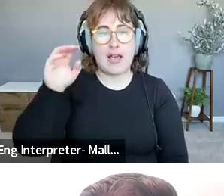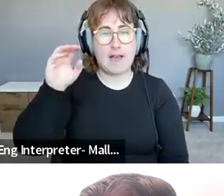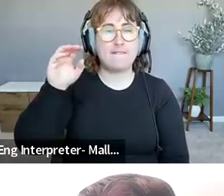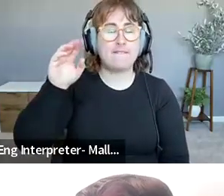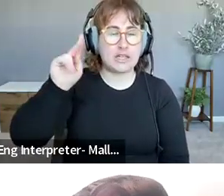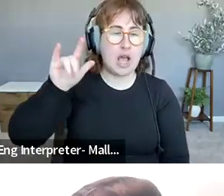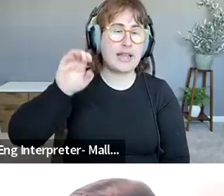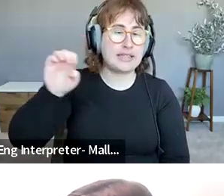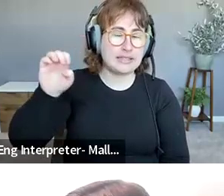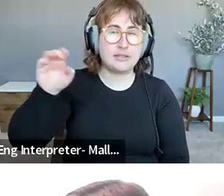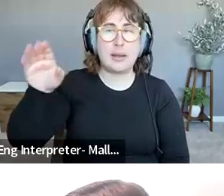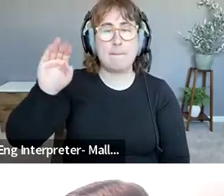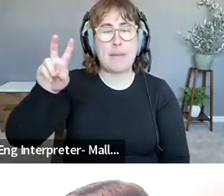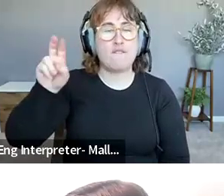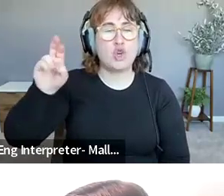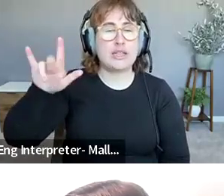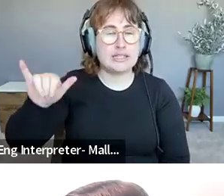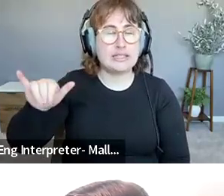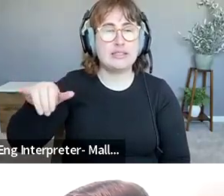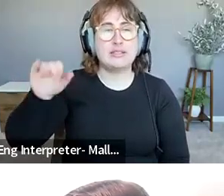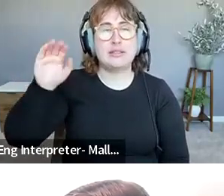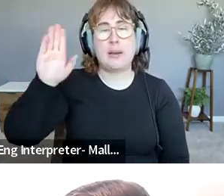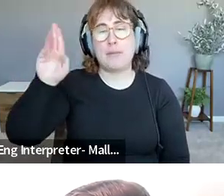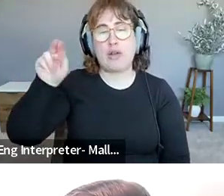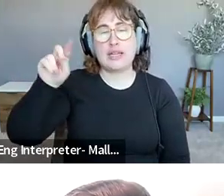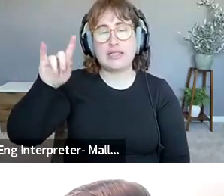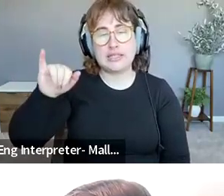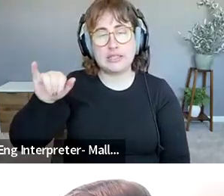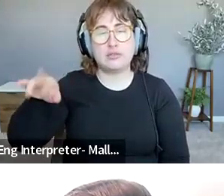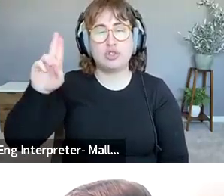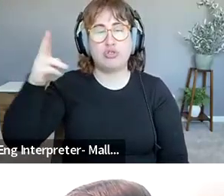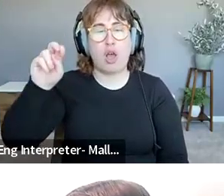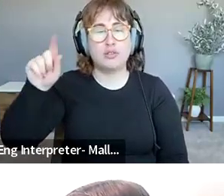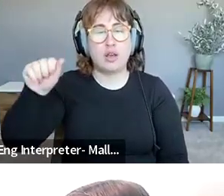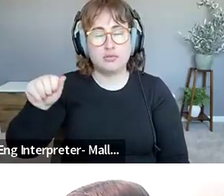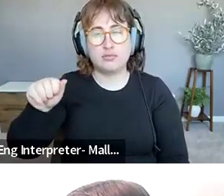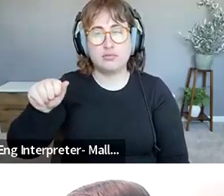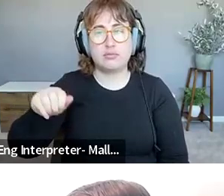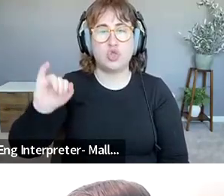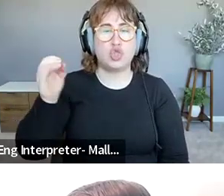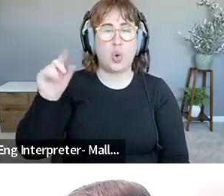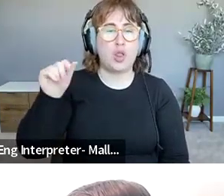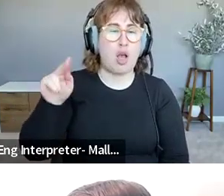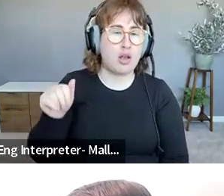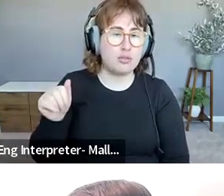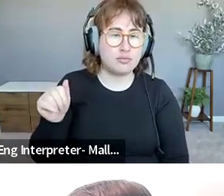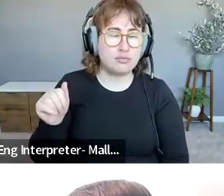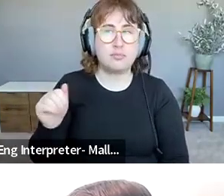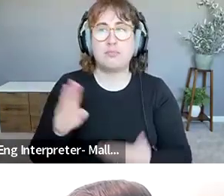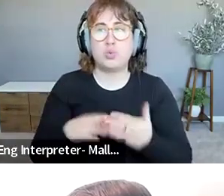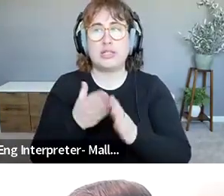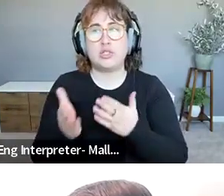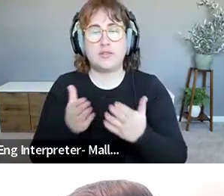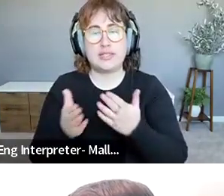and Beverly and Brandy and Rhonda from Community Services. We've got Jolana. We have Community